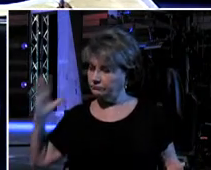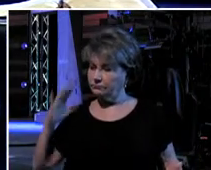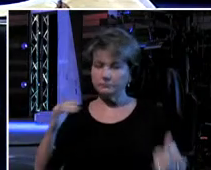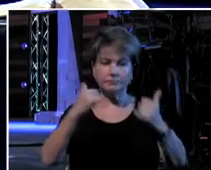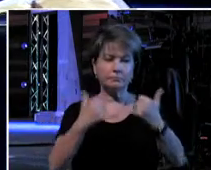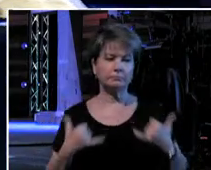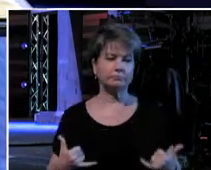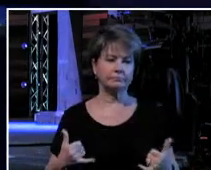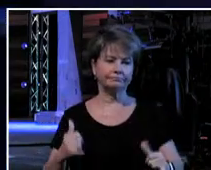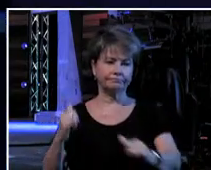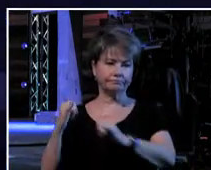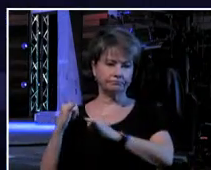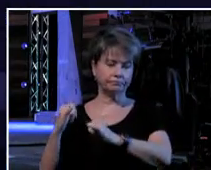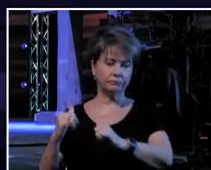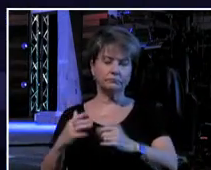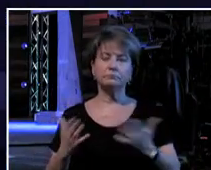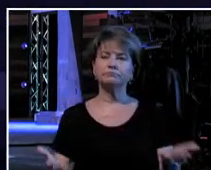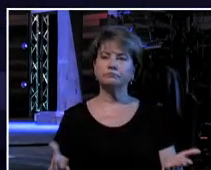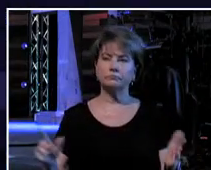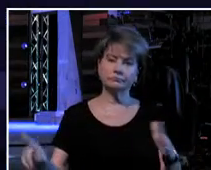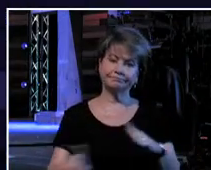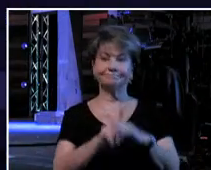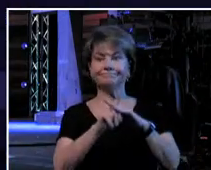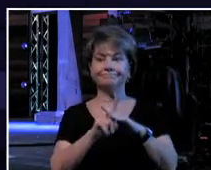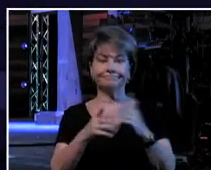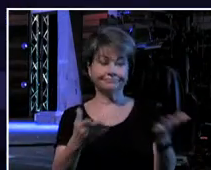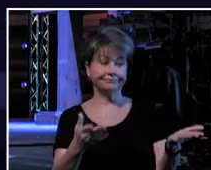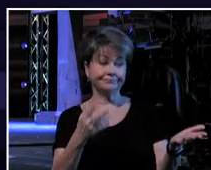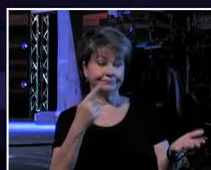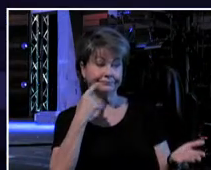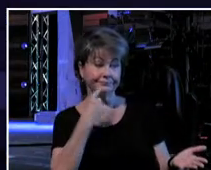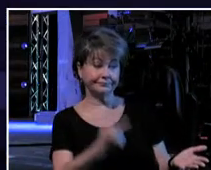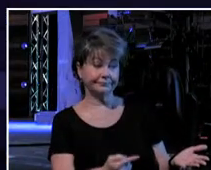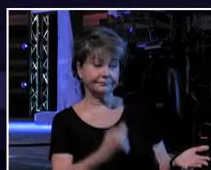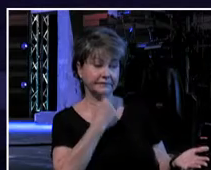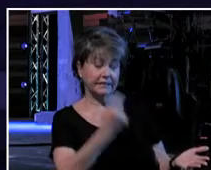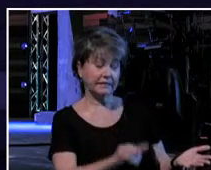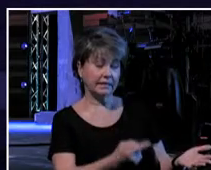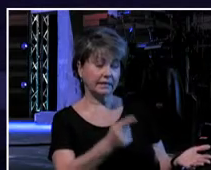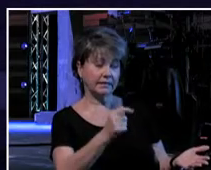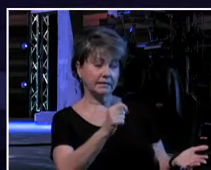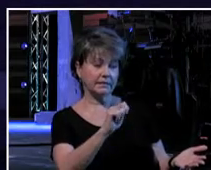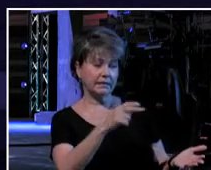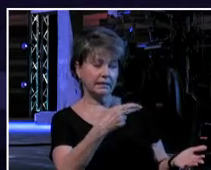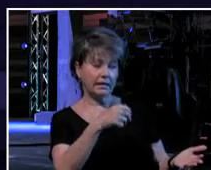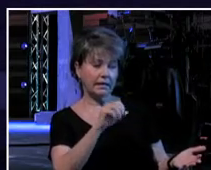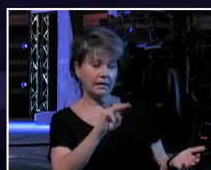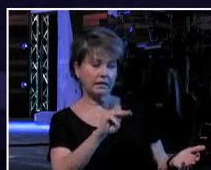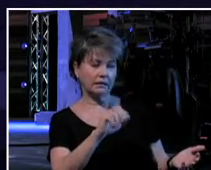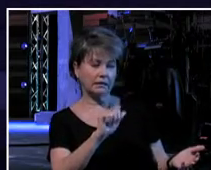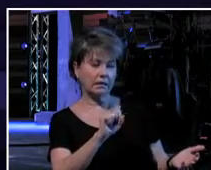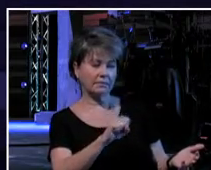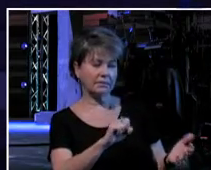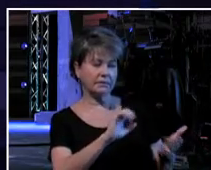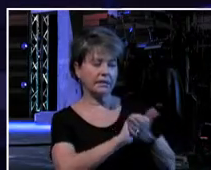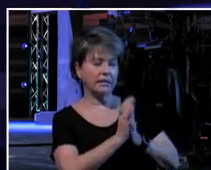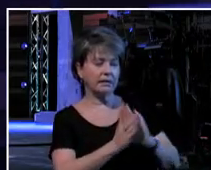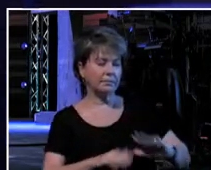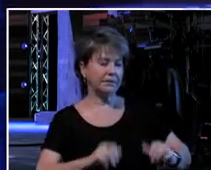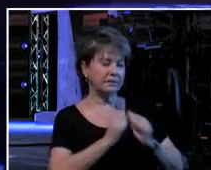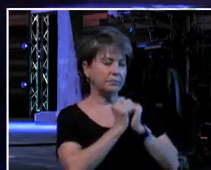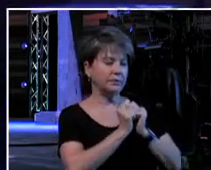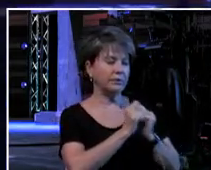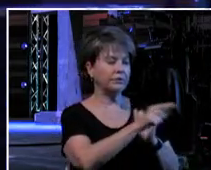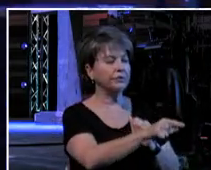before we believe it. So Jesus appears to him. And he says the same thing he said to the disciples, peace be with you. And he